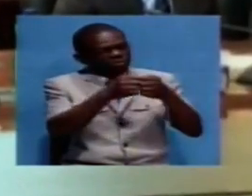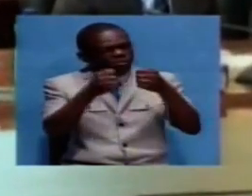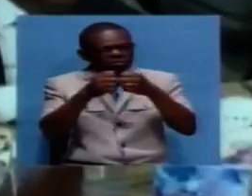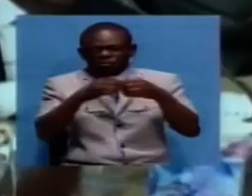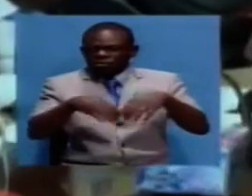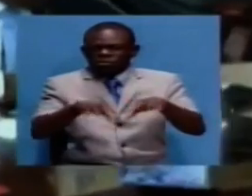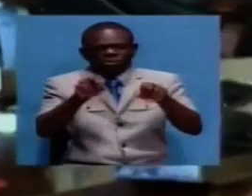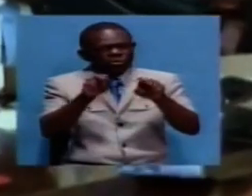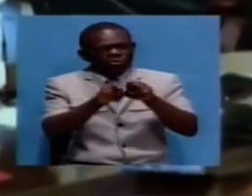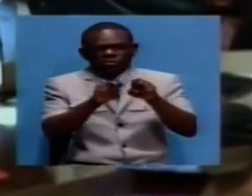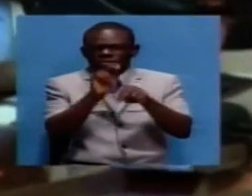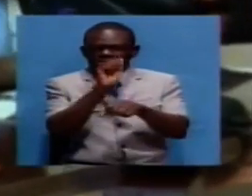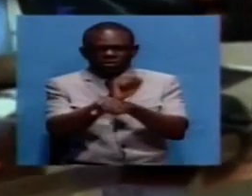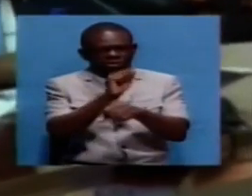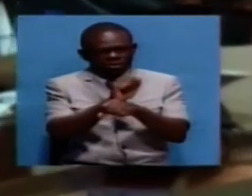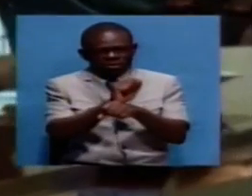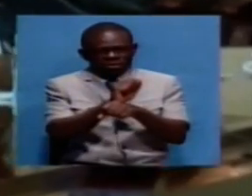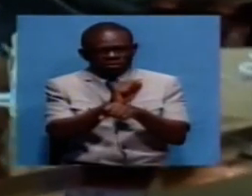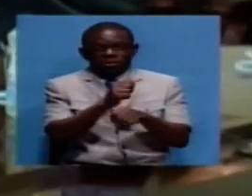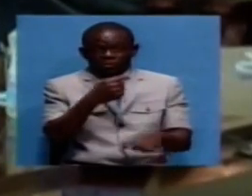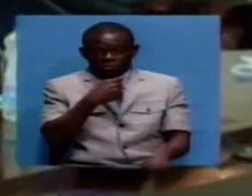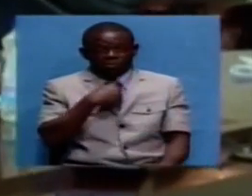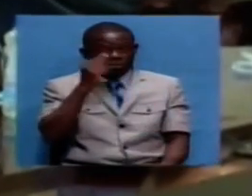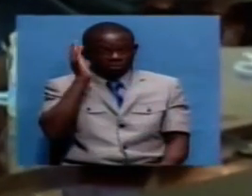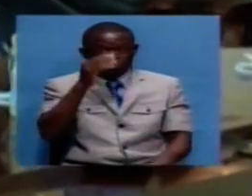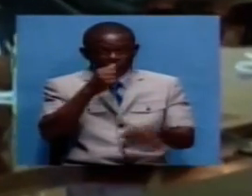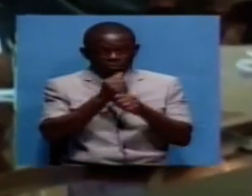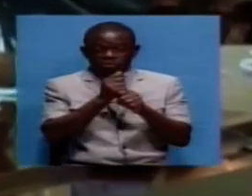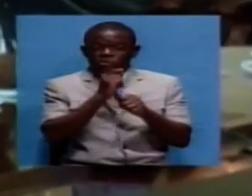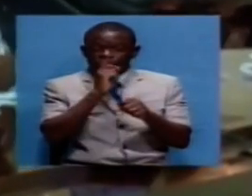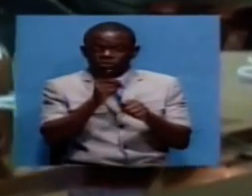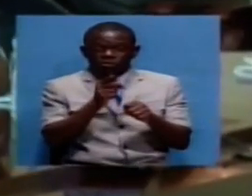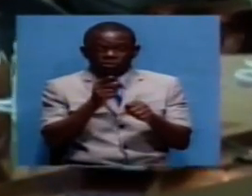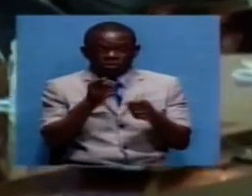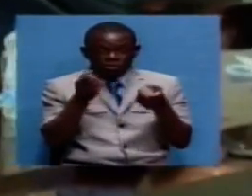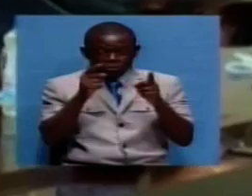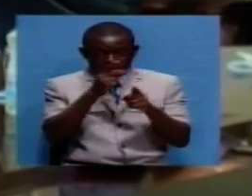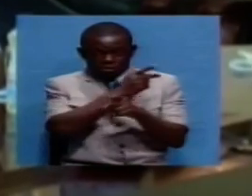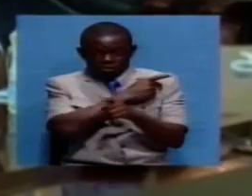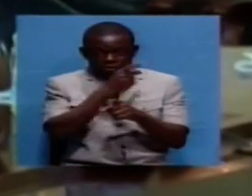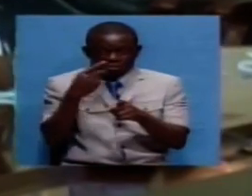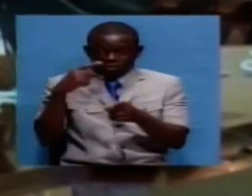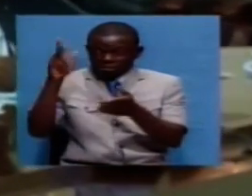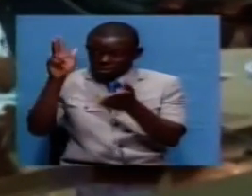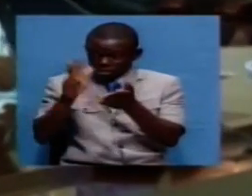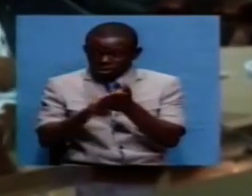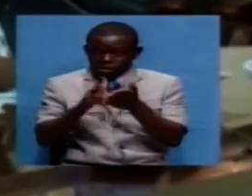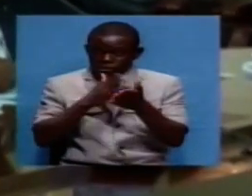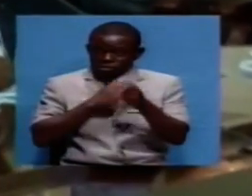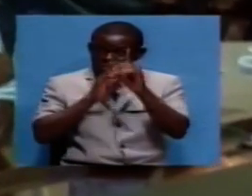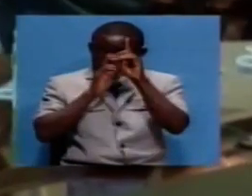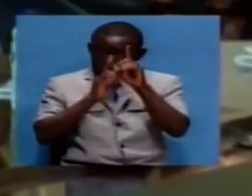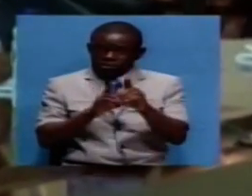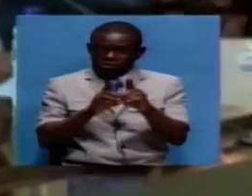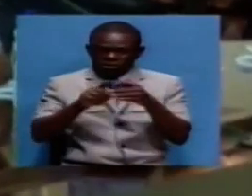And we'll make sure that the measures which we'll put in place following the proclamation, once it's approved by Parliament, are to protect your interests as much as we protect the